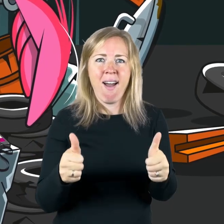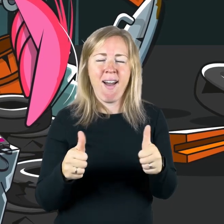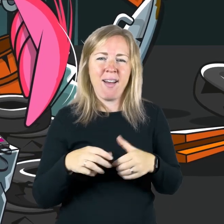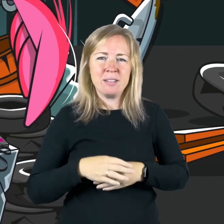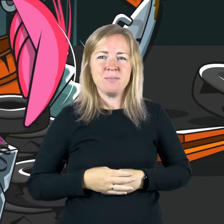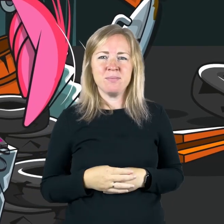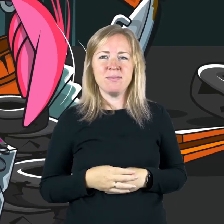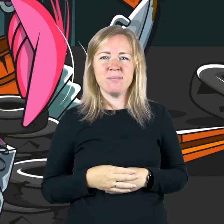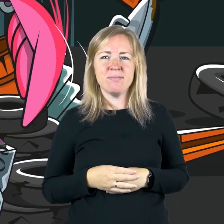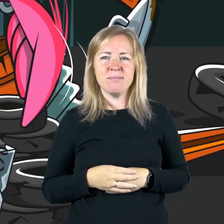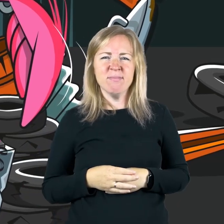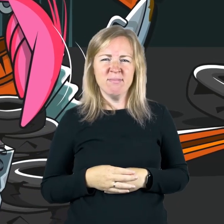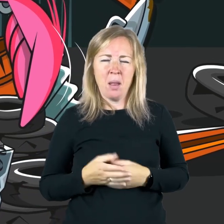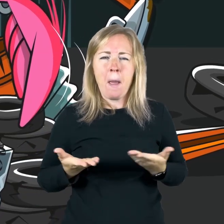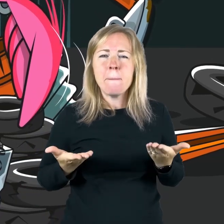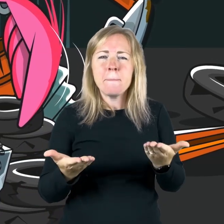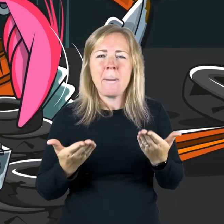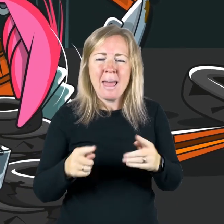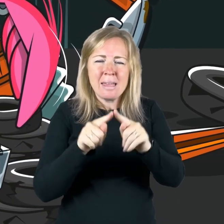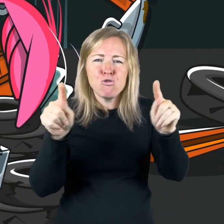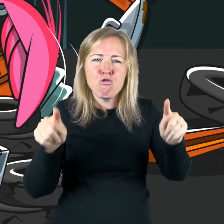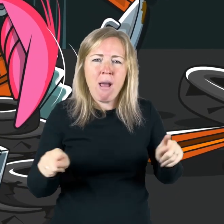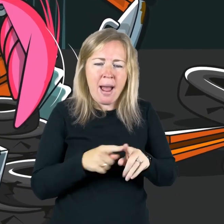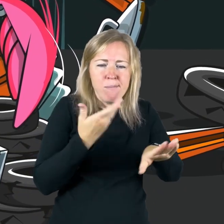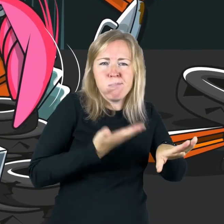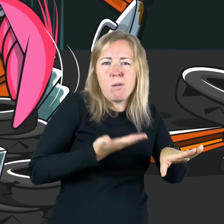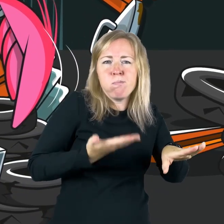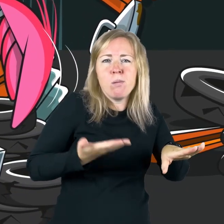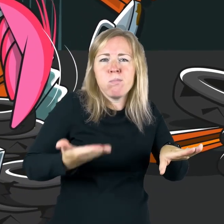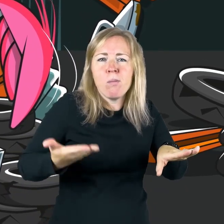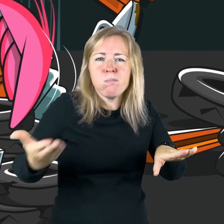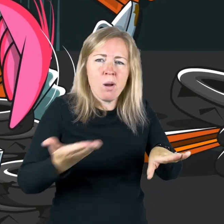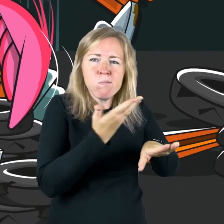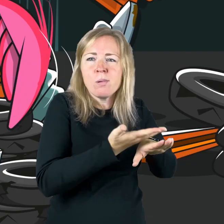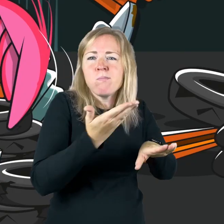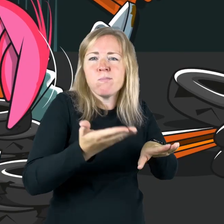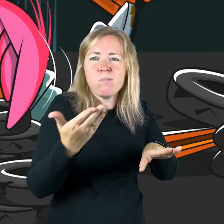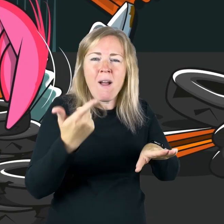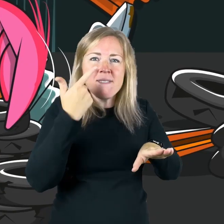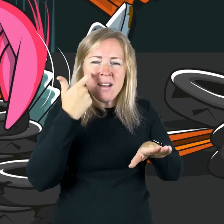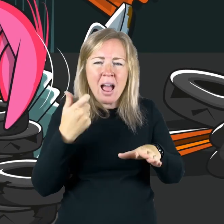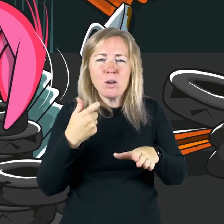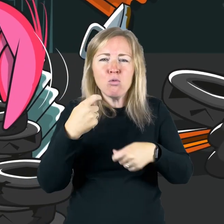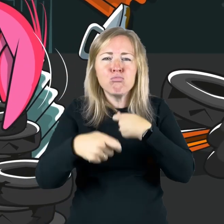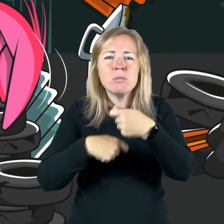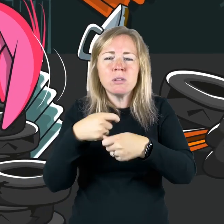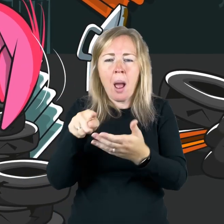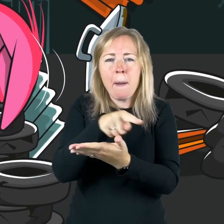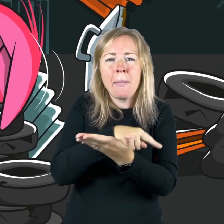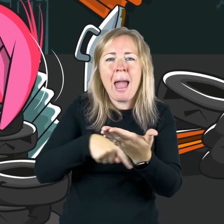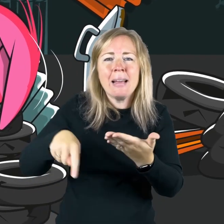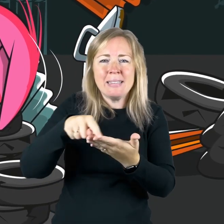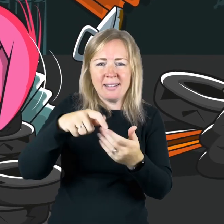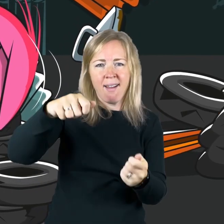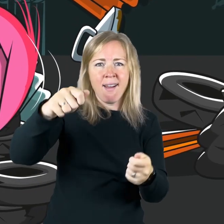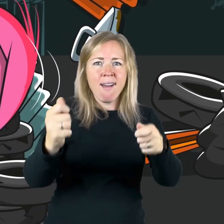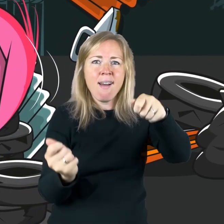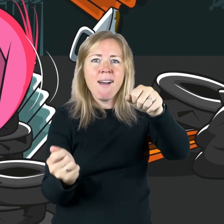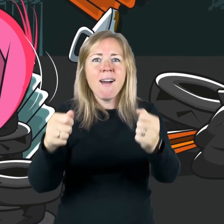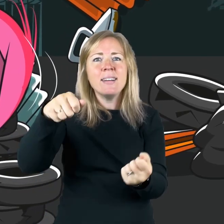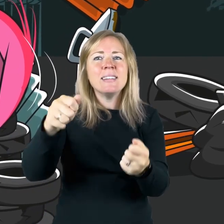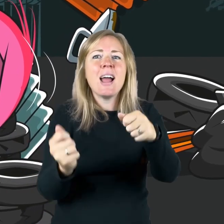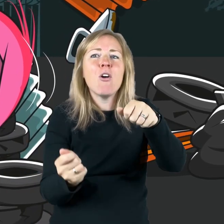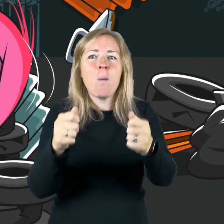She lined the edges with a set of baking trays and found a recycled plate she could use as the steering